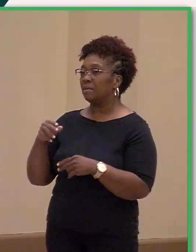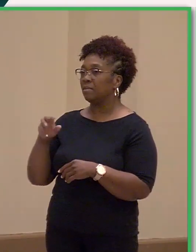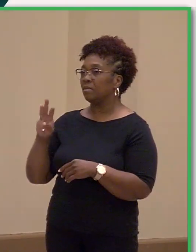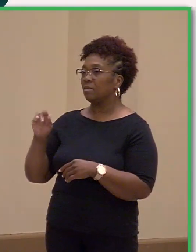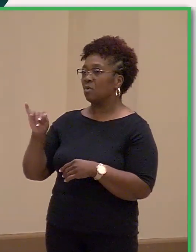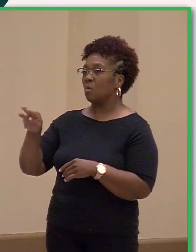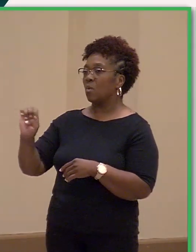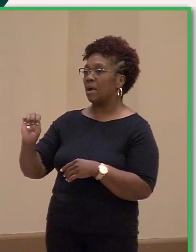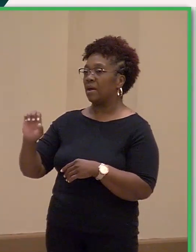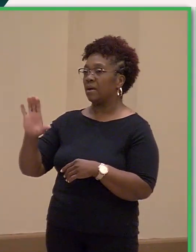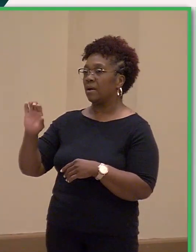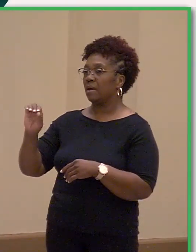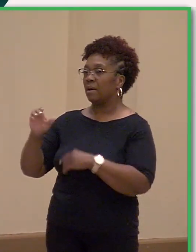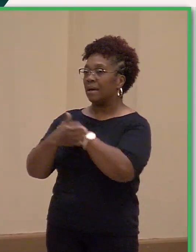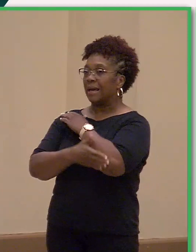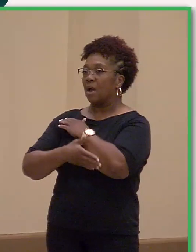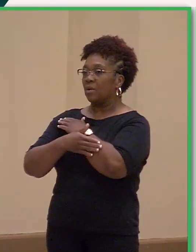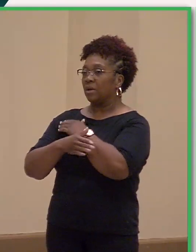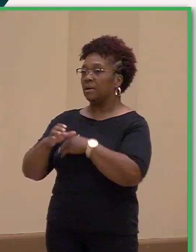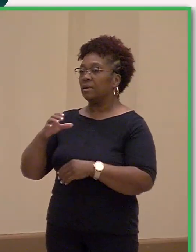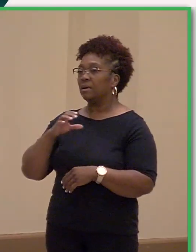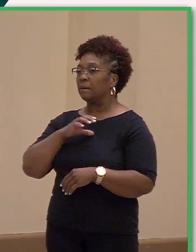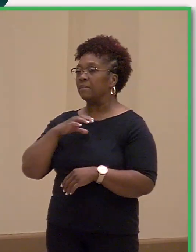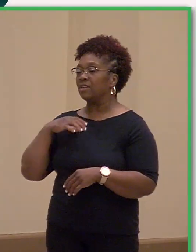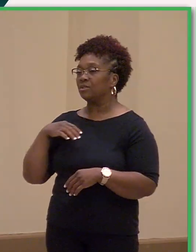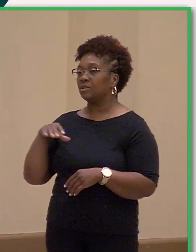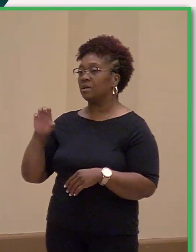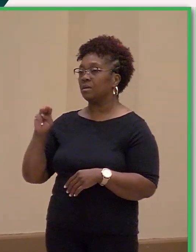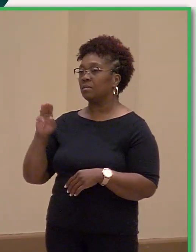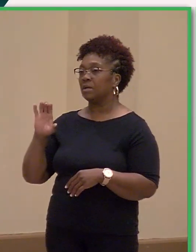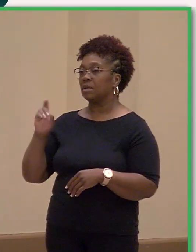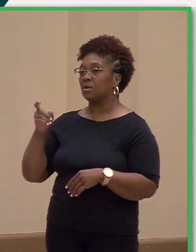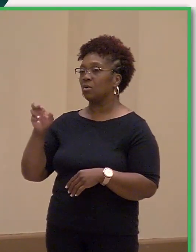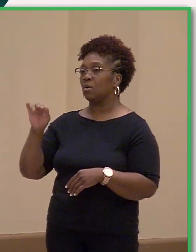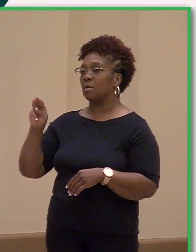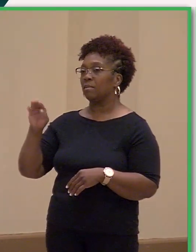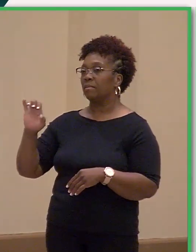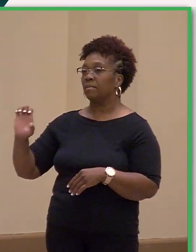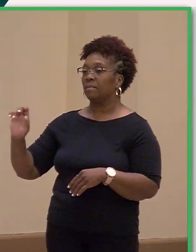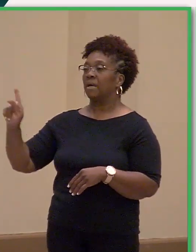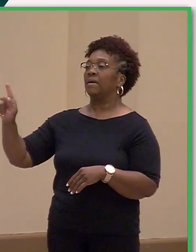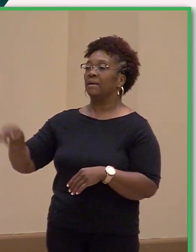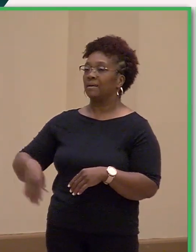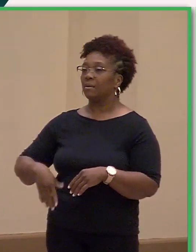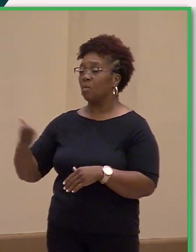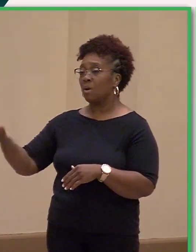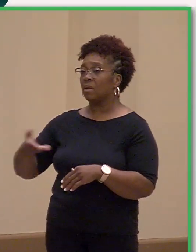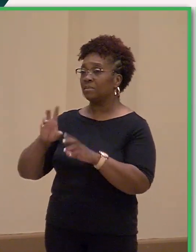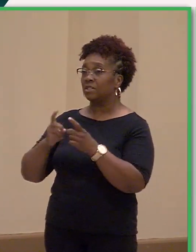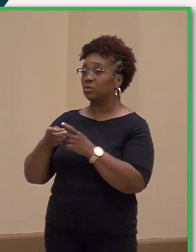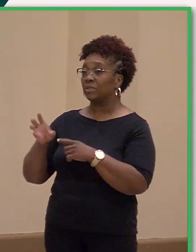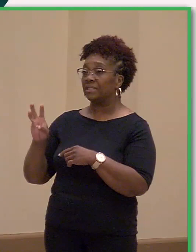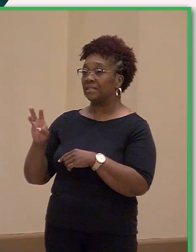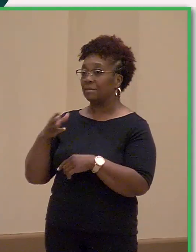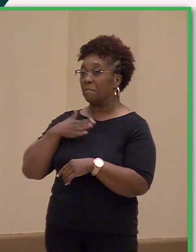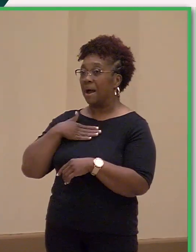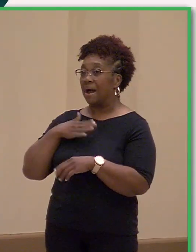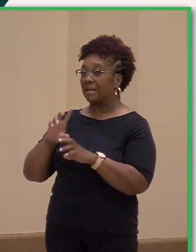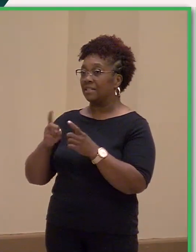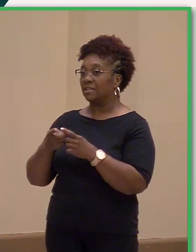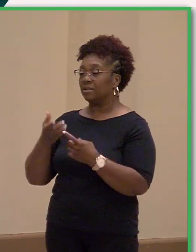just wanted to welcome you to my district, District 6, and thank you so much for having and convening